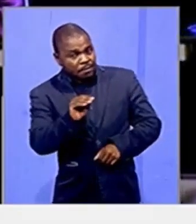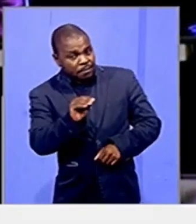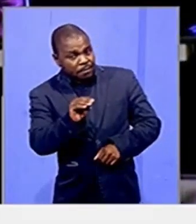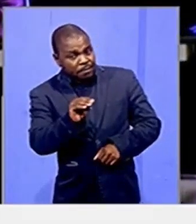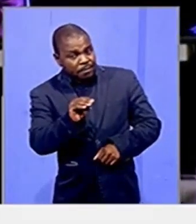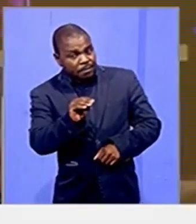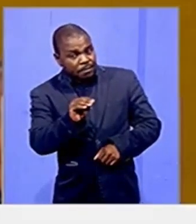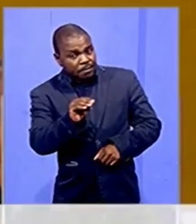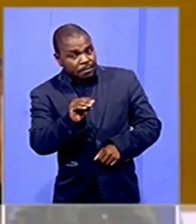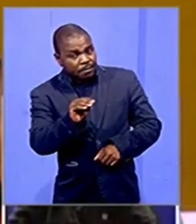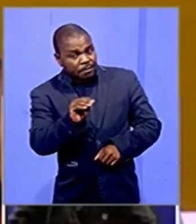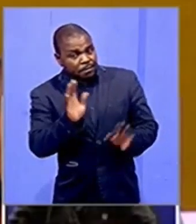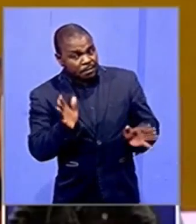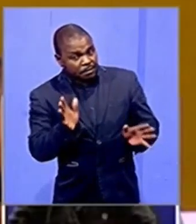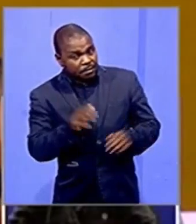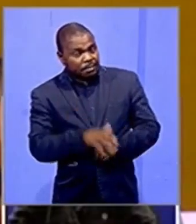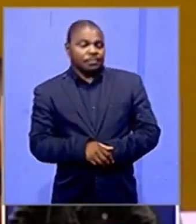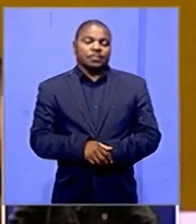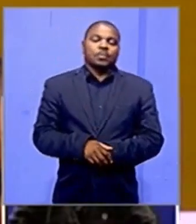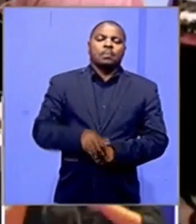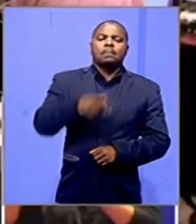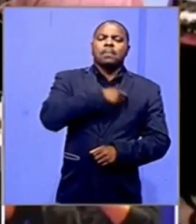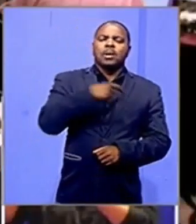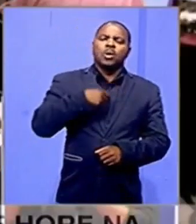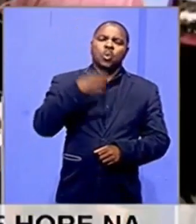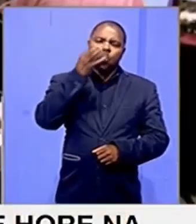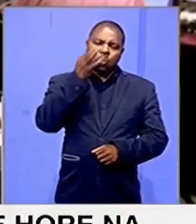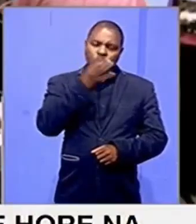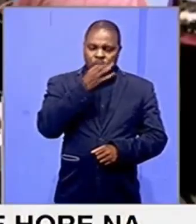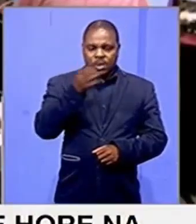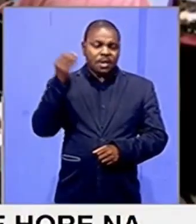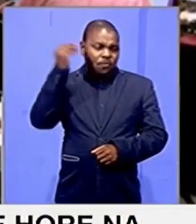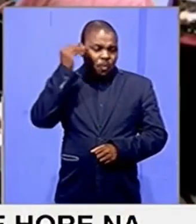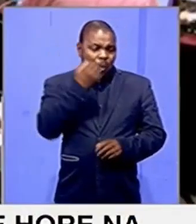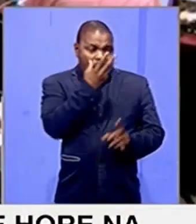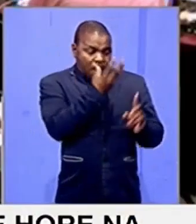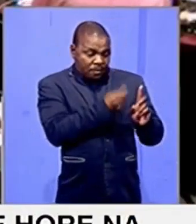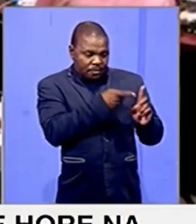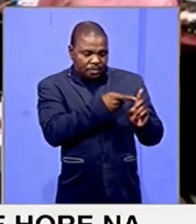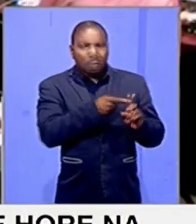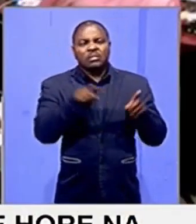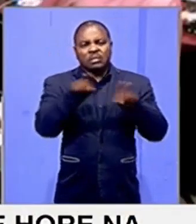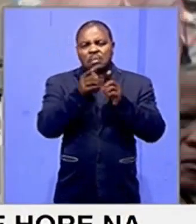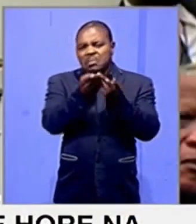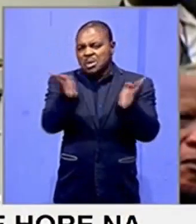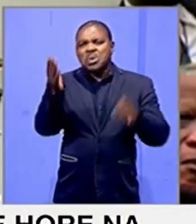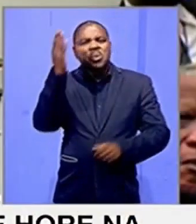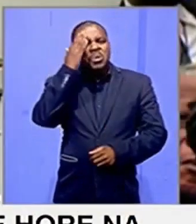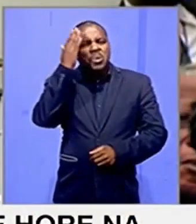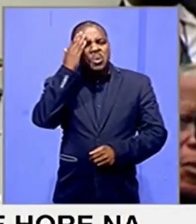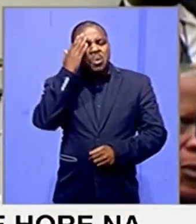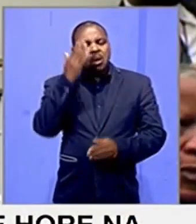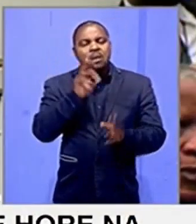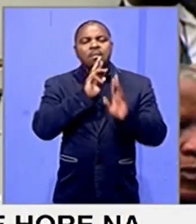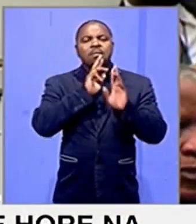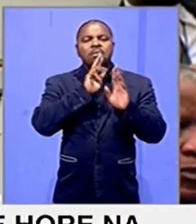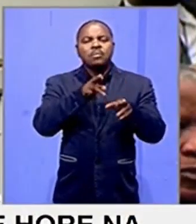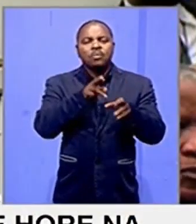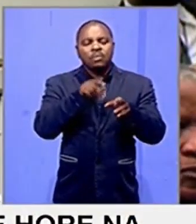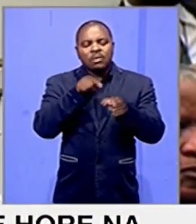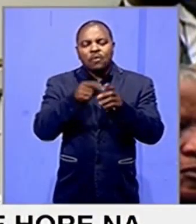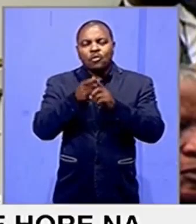in Eskom? Mopresidente o re lesedi leo a nang le lona ke leo baahi ba le tsebang le hlahellang ka hara tlaleho ya tshusumetso